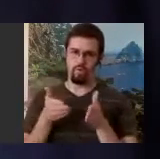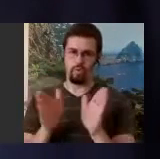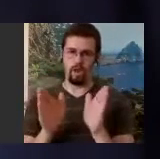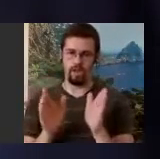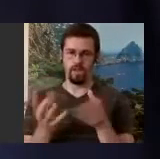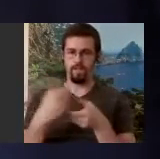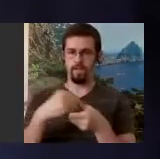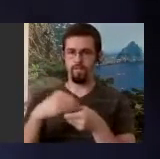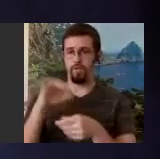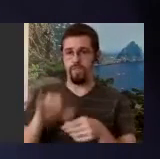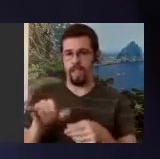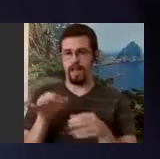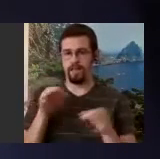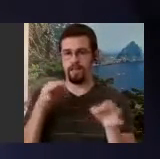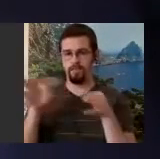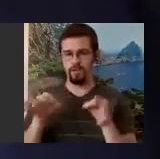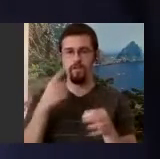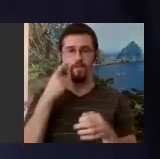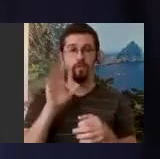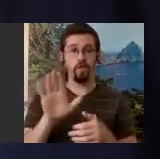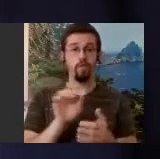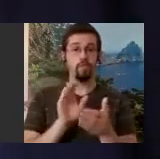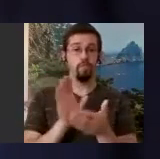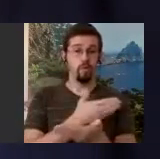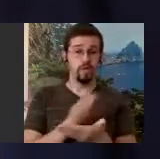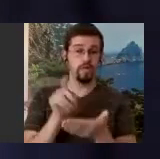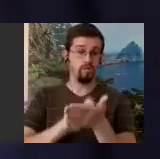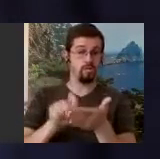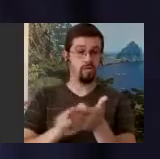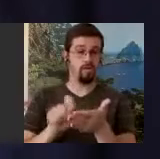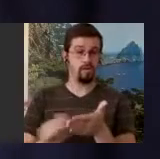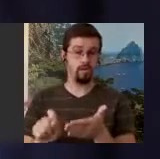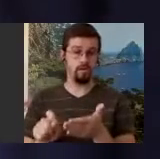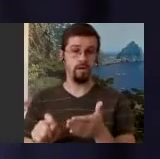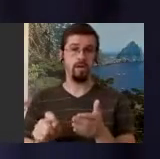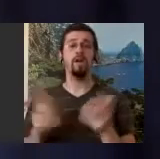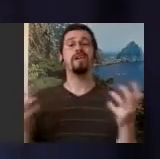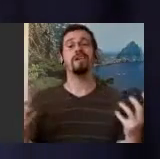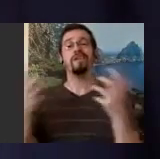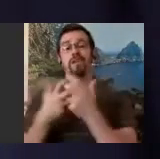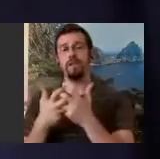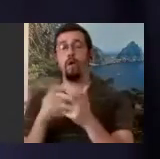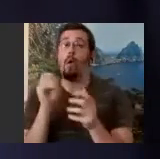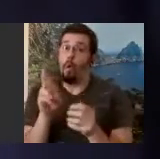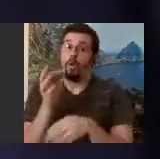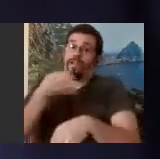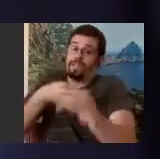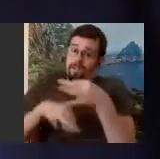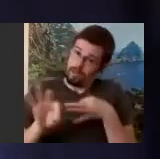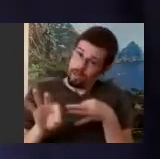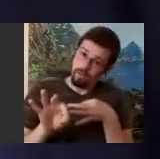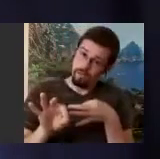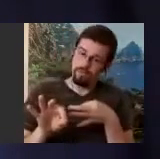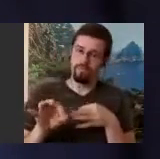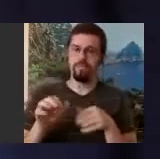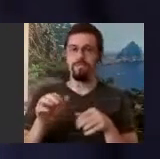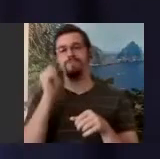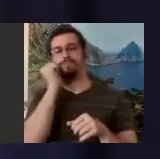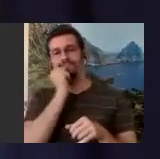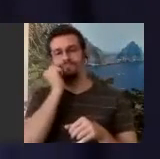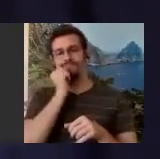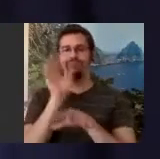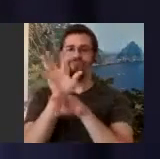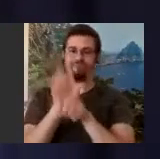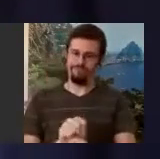and in their notation, in conjunction with or instead of composing along more traditional lines for